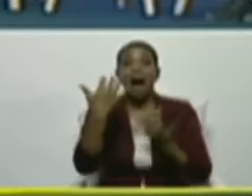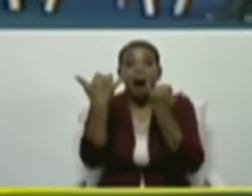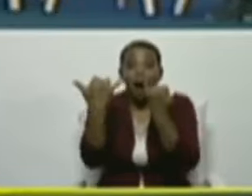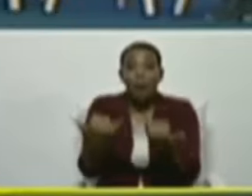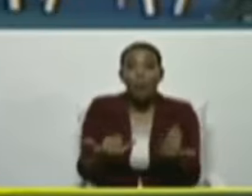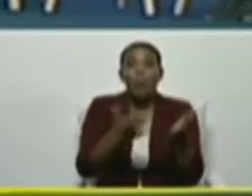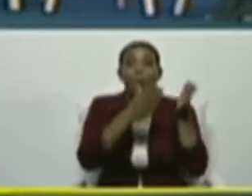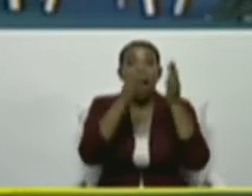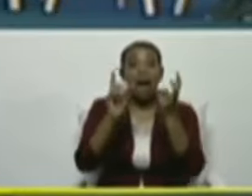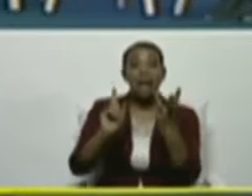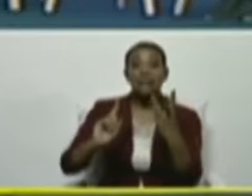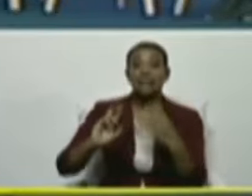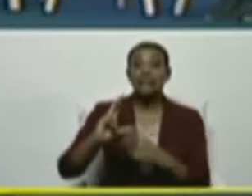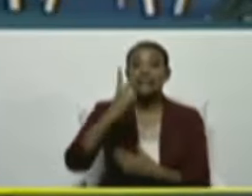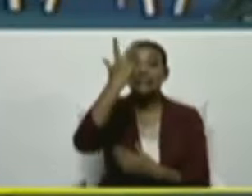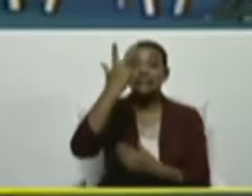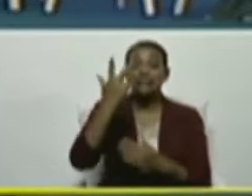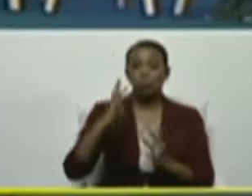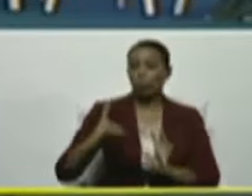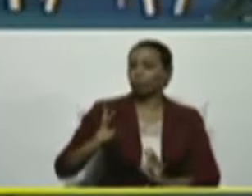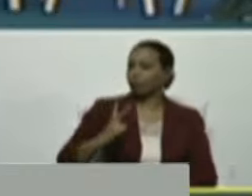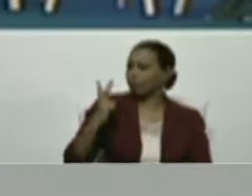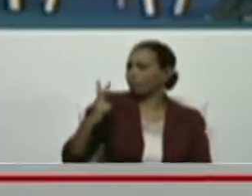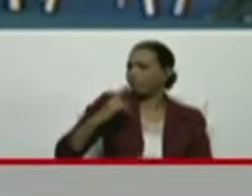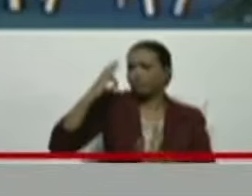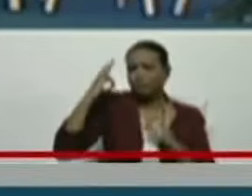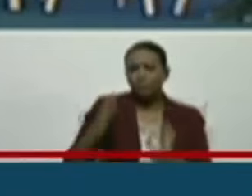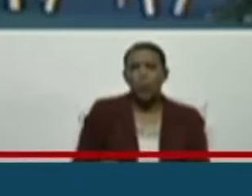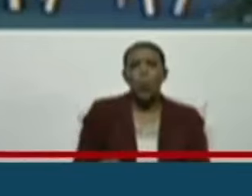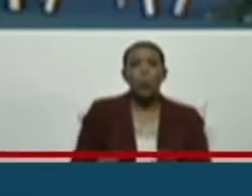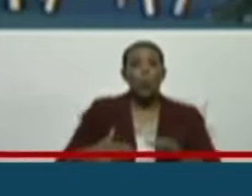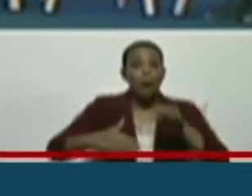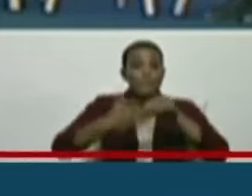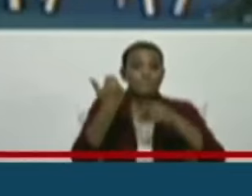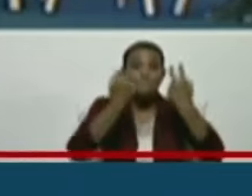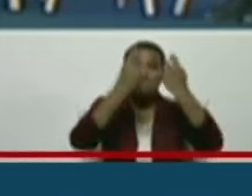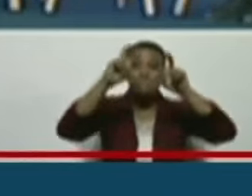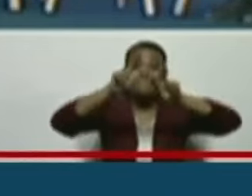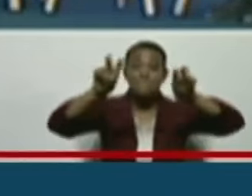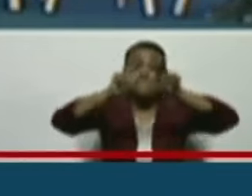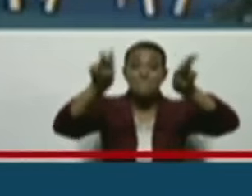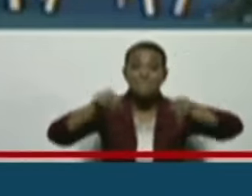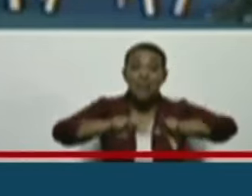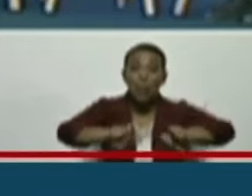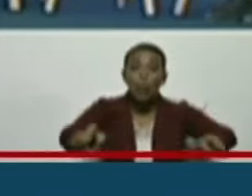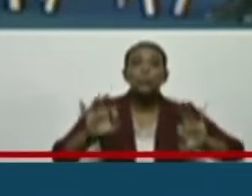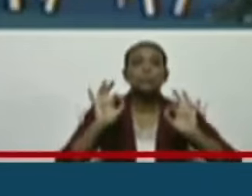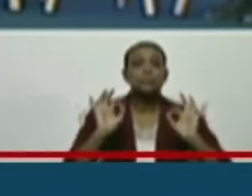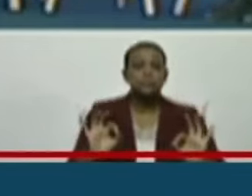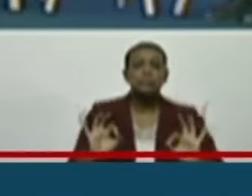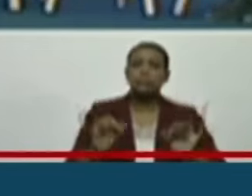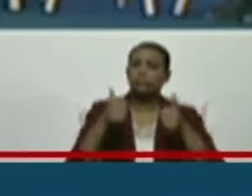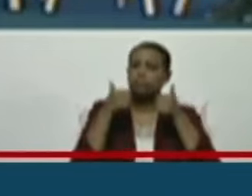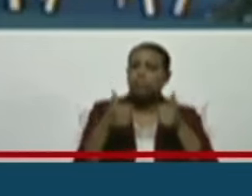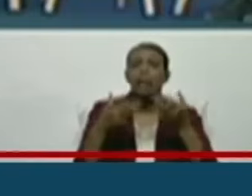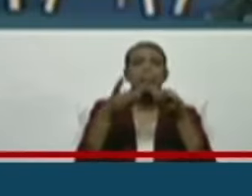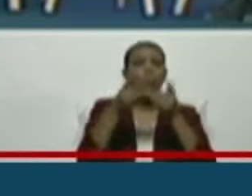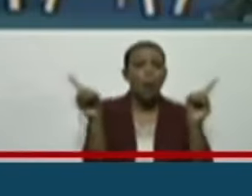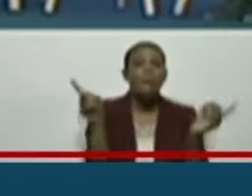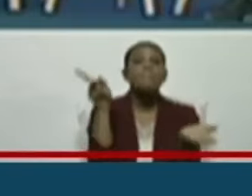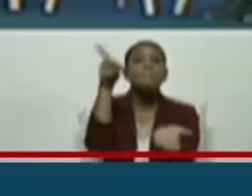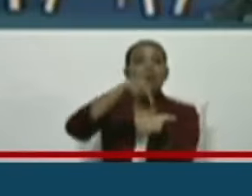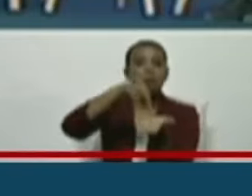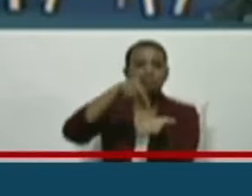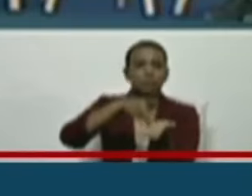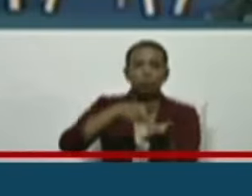And now we are doing it in style, with your methodology, which is a democratic, participating,